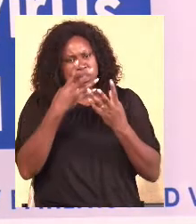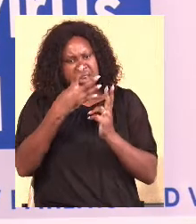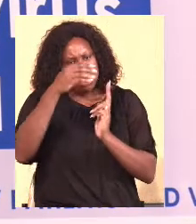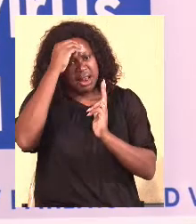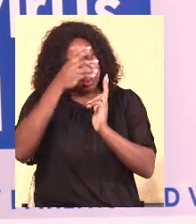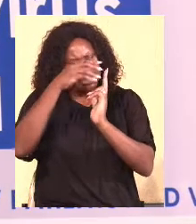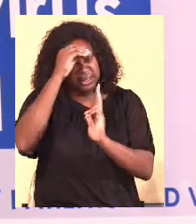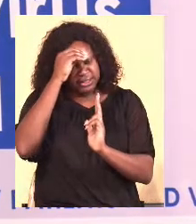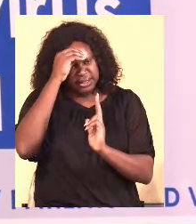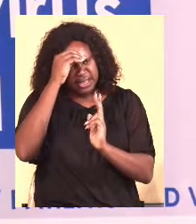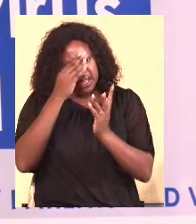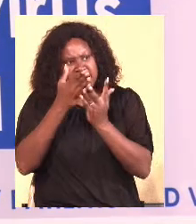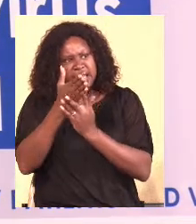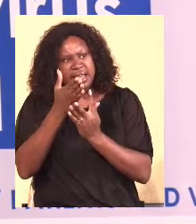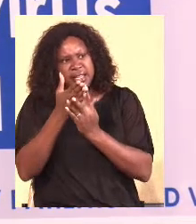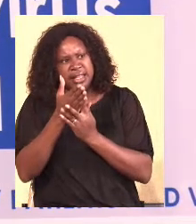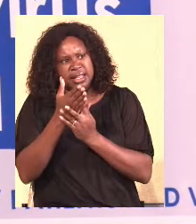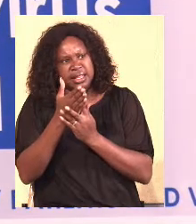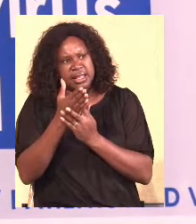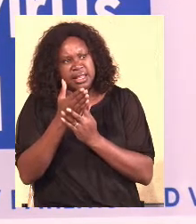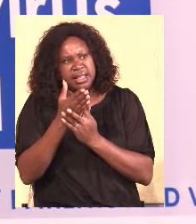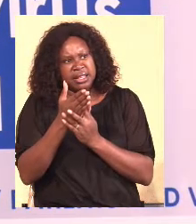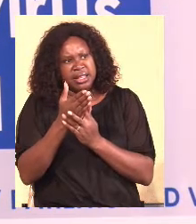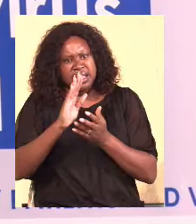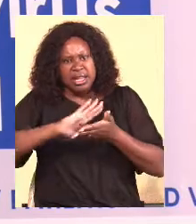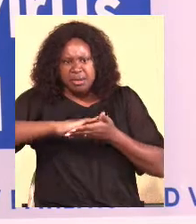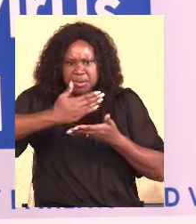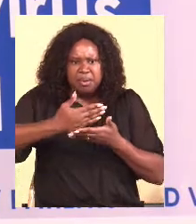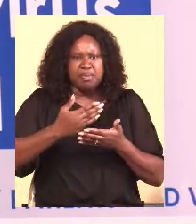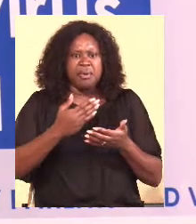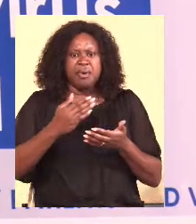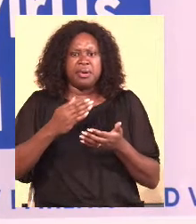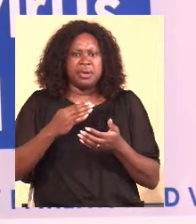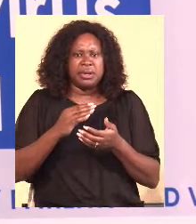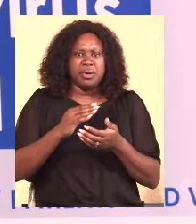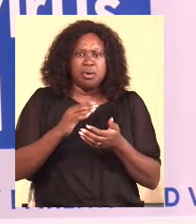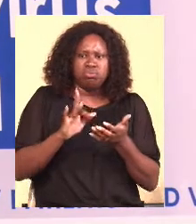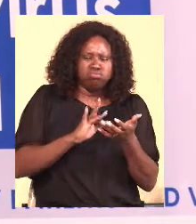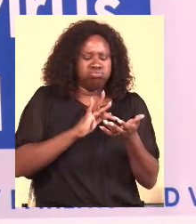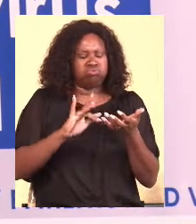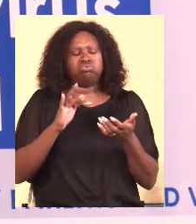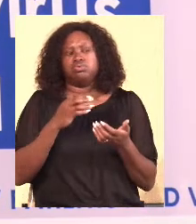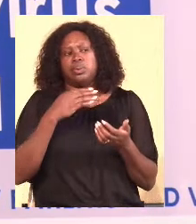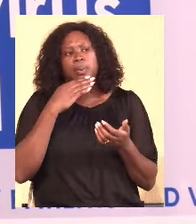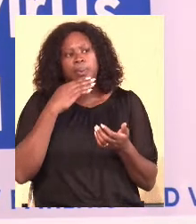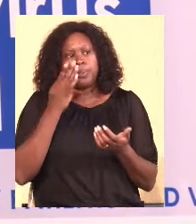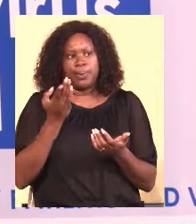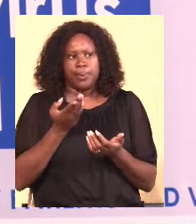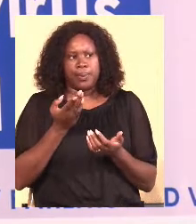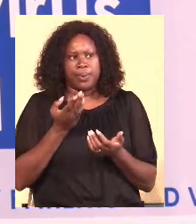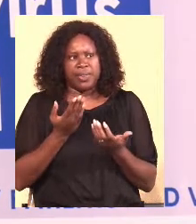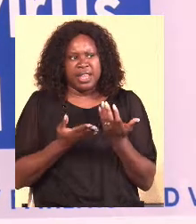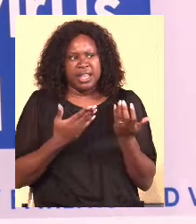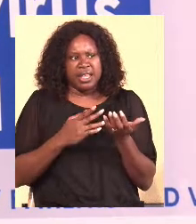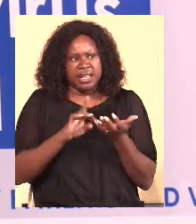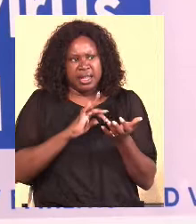and students don't have access to the necessary equipment, whether it's laptops or tablets. Now, the cheapest